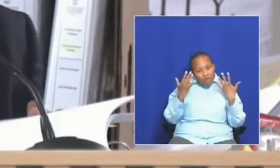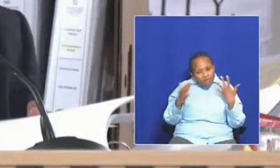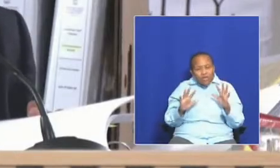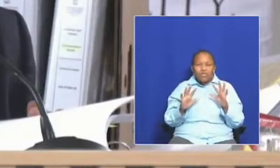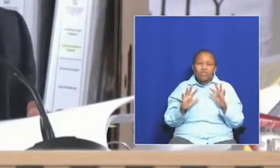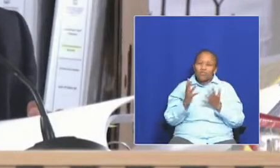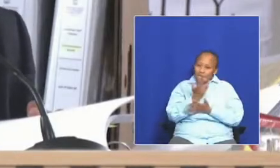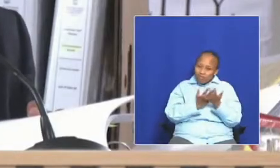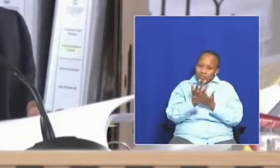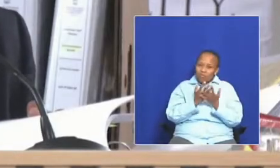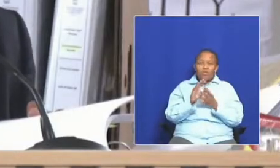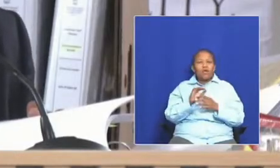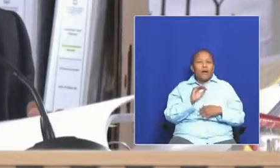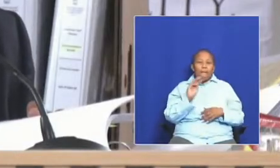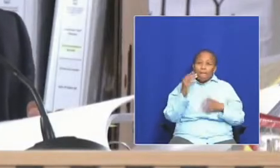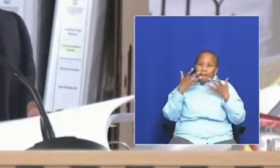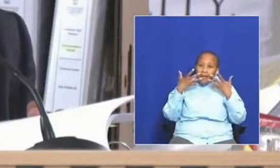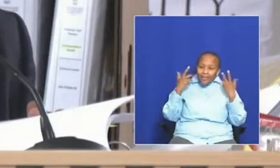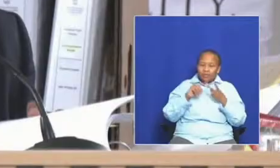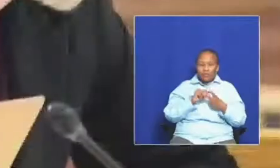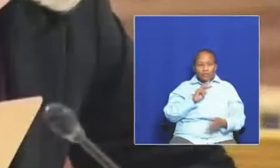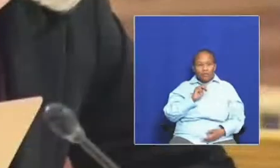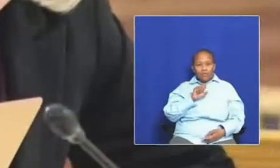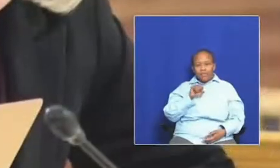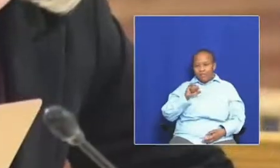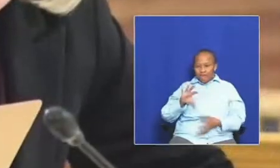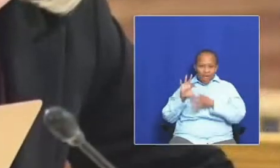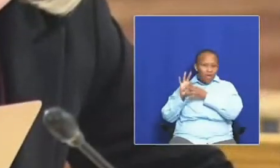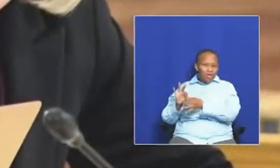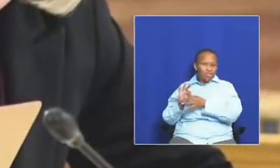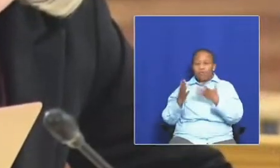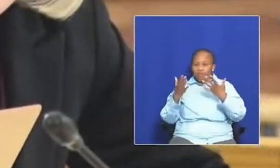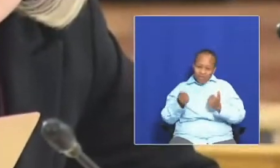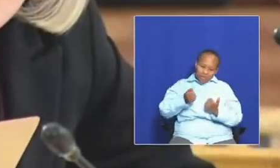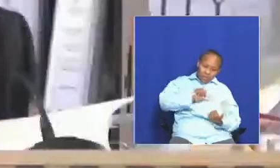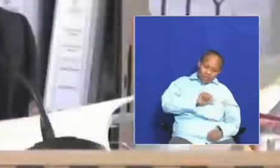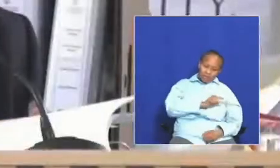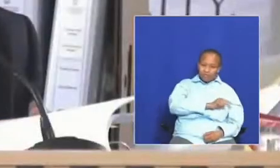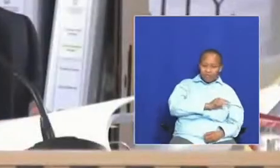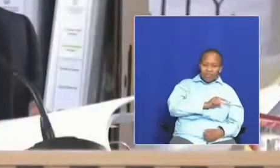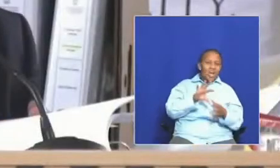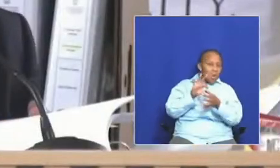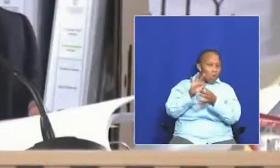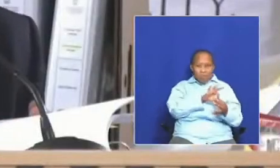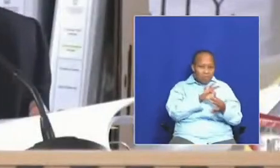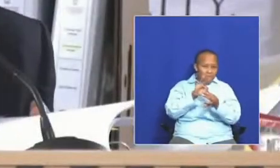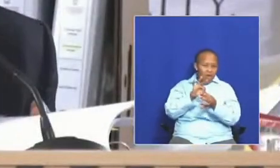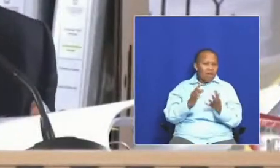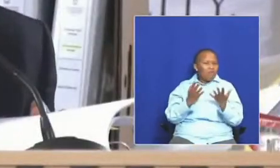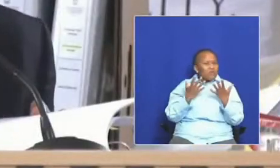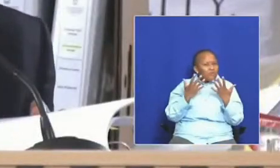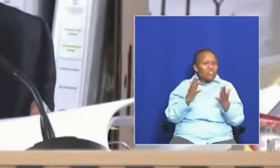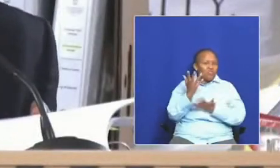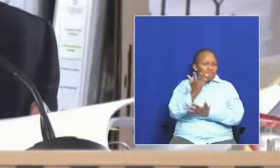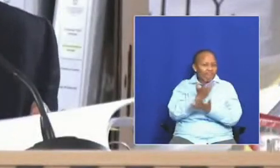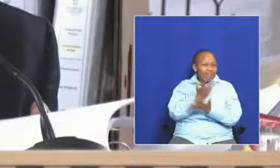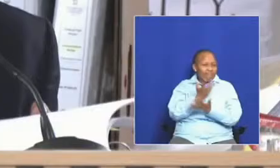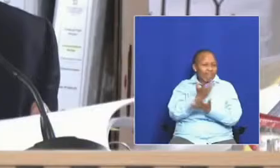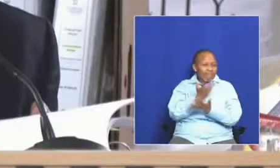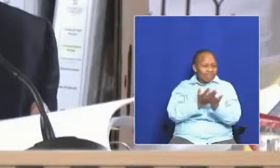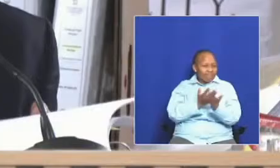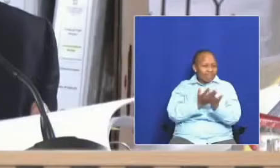Msibi after we had done Mr. Mat and Mr. Maumela in that context. And perhaps my learned friend is a bit patient until